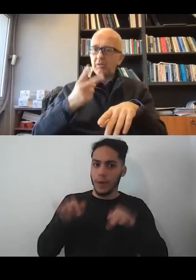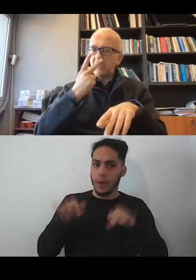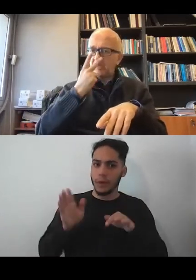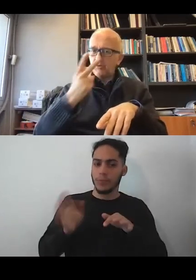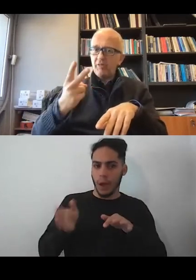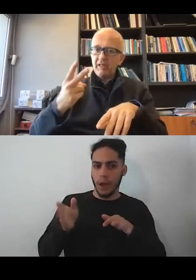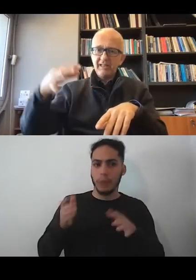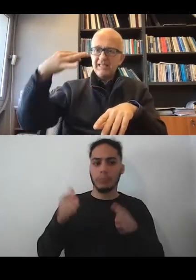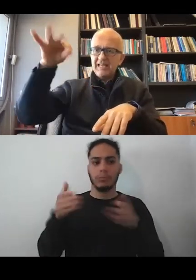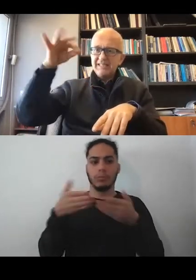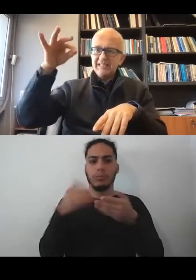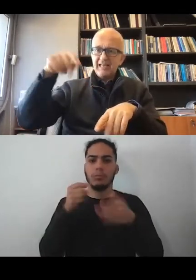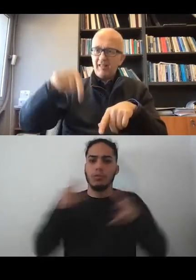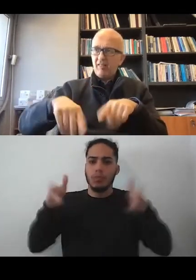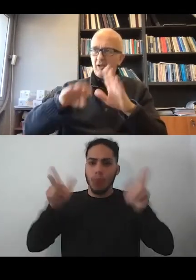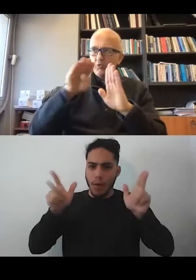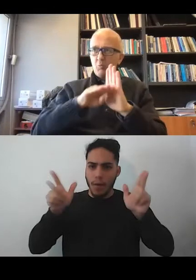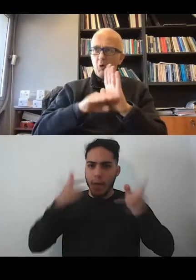web page.